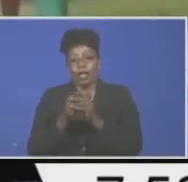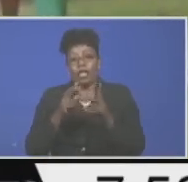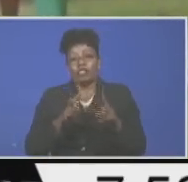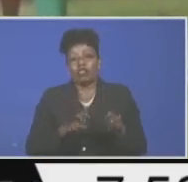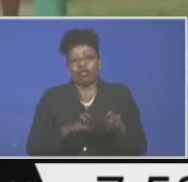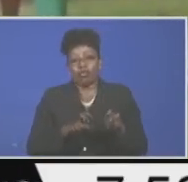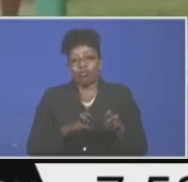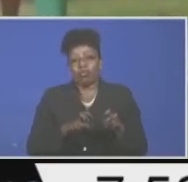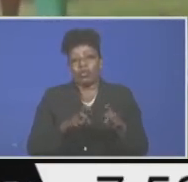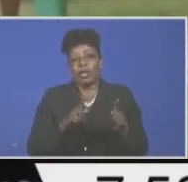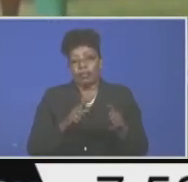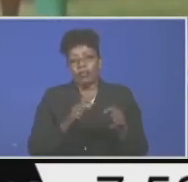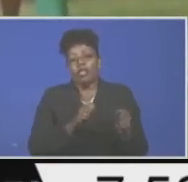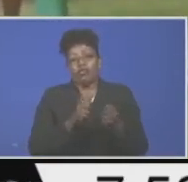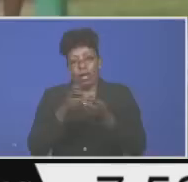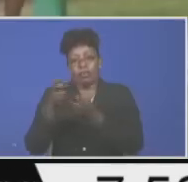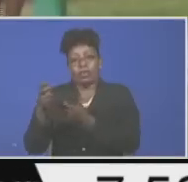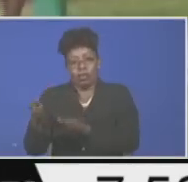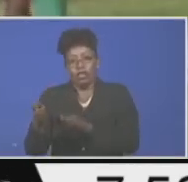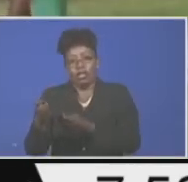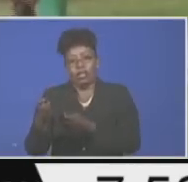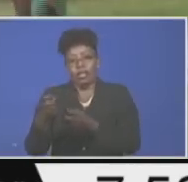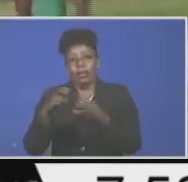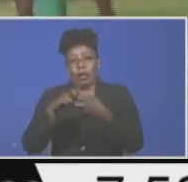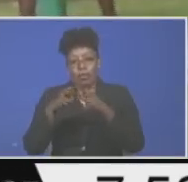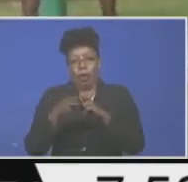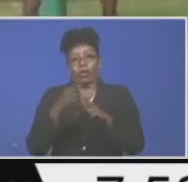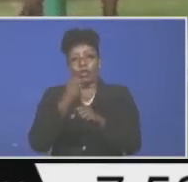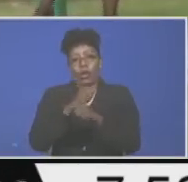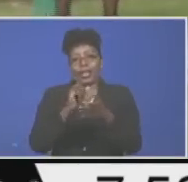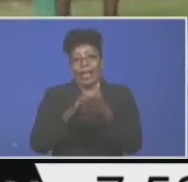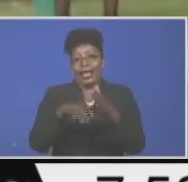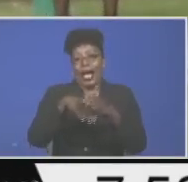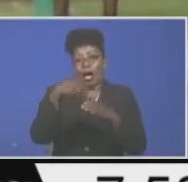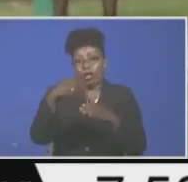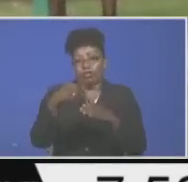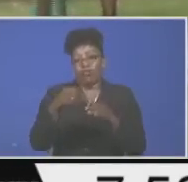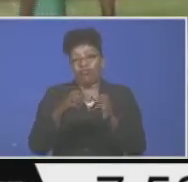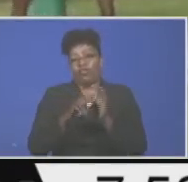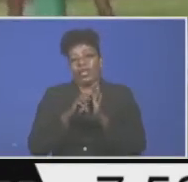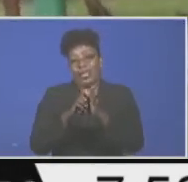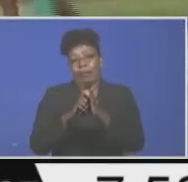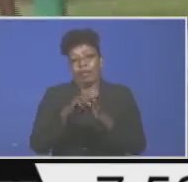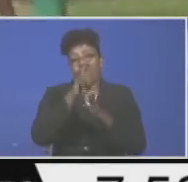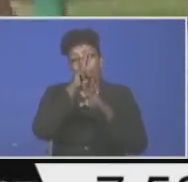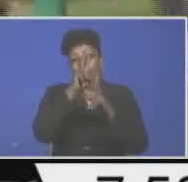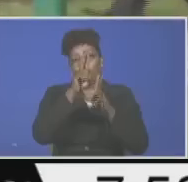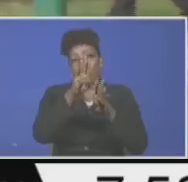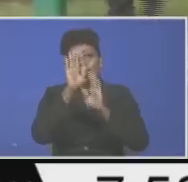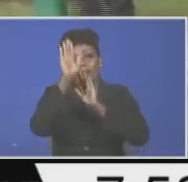Transportation might be a little issue, but you could work that out. Say volleyball and basketball,